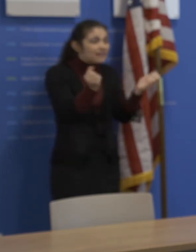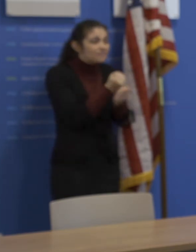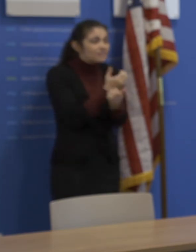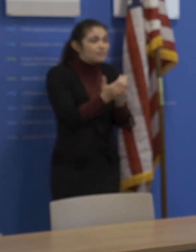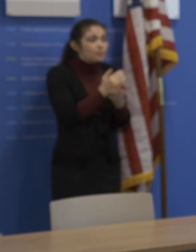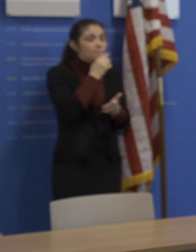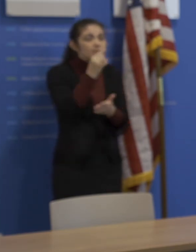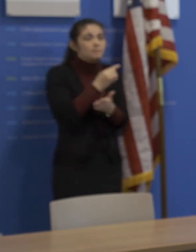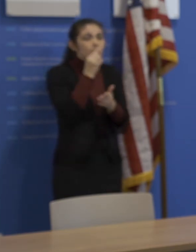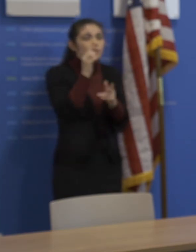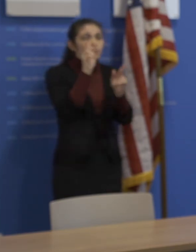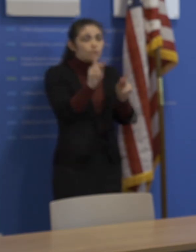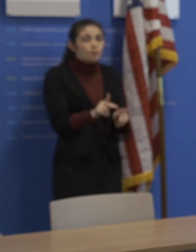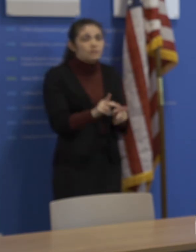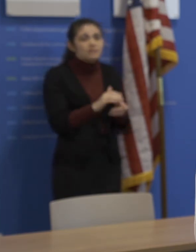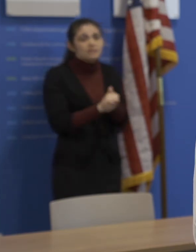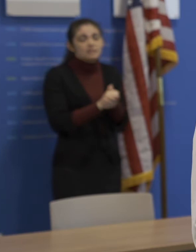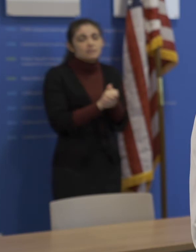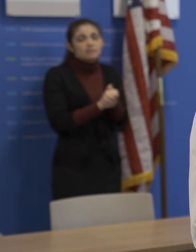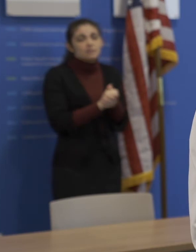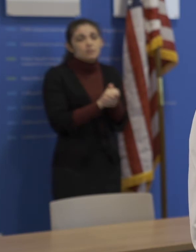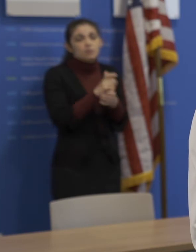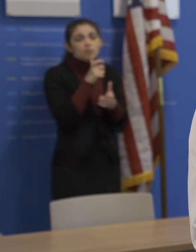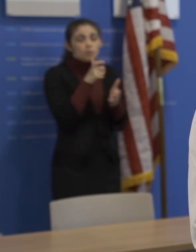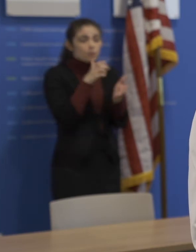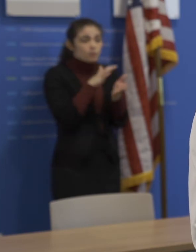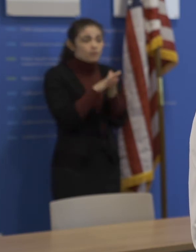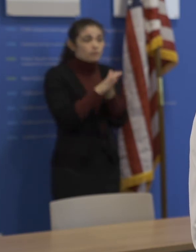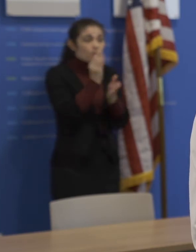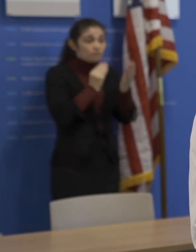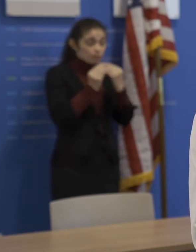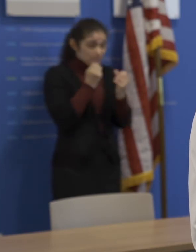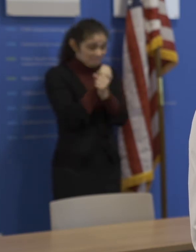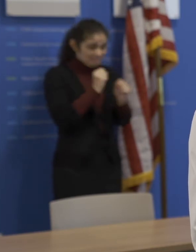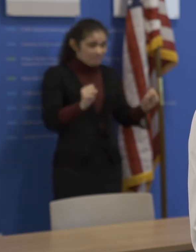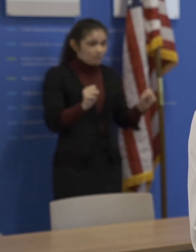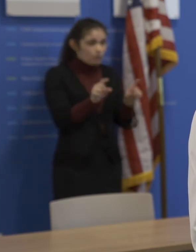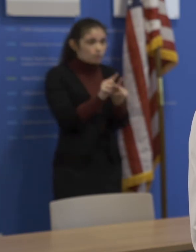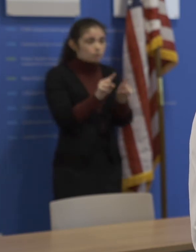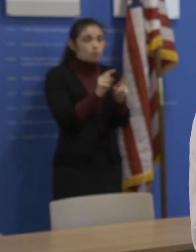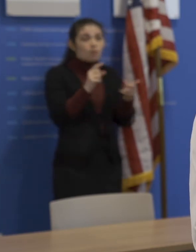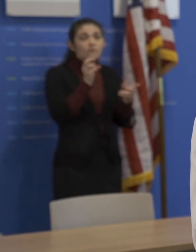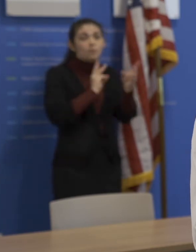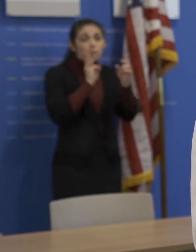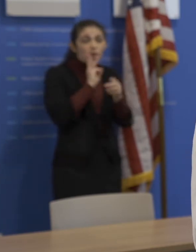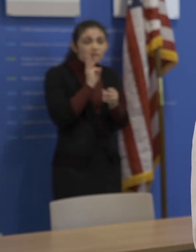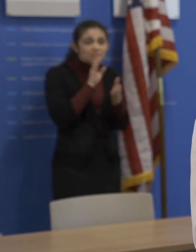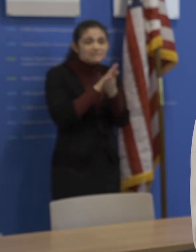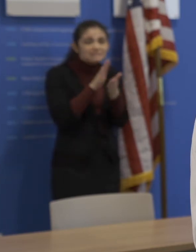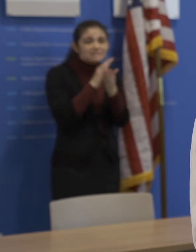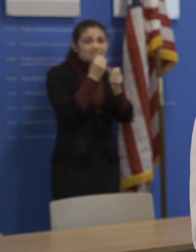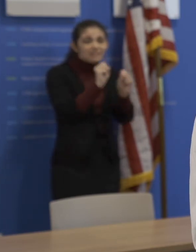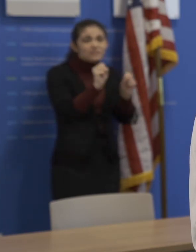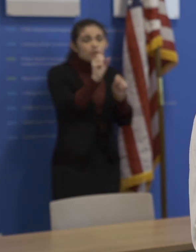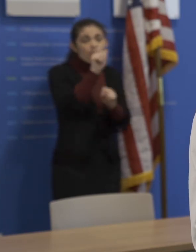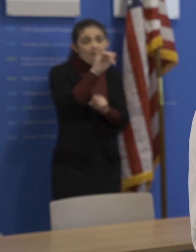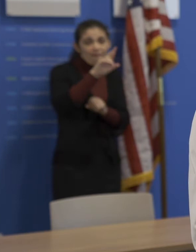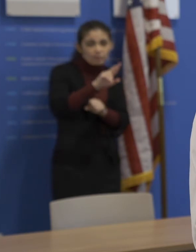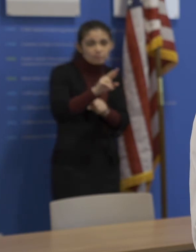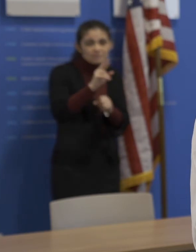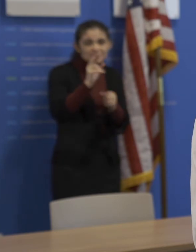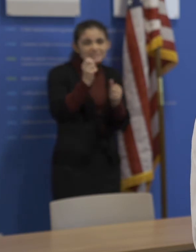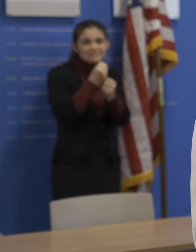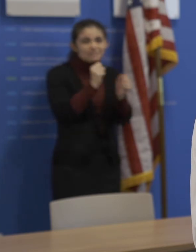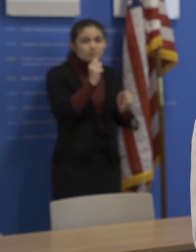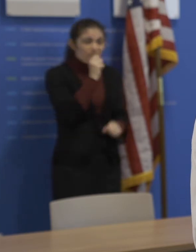are public health professionals who are the ones who keep your food safe, they keep your water safe, they keep your air safe, and you